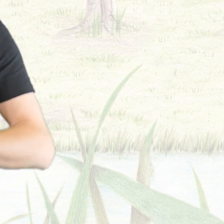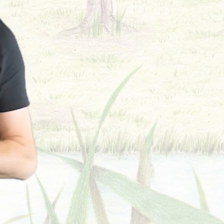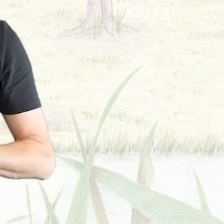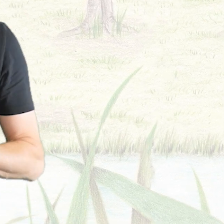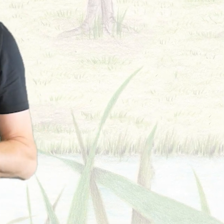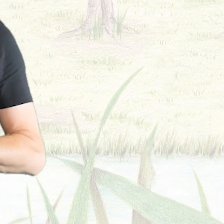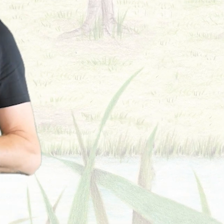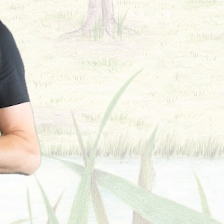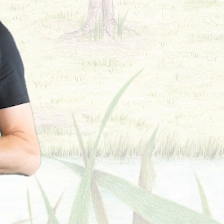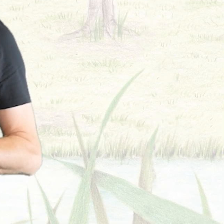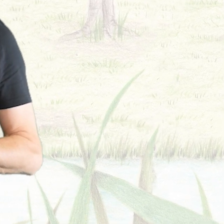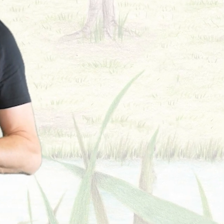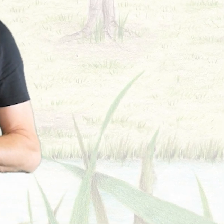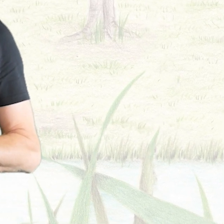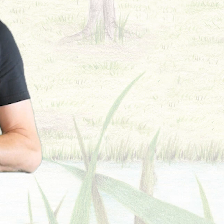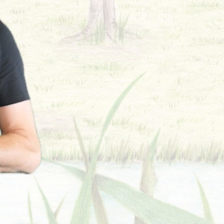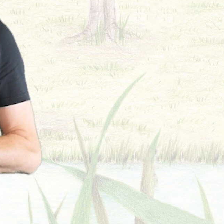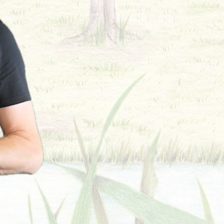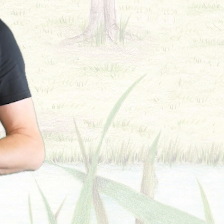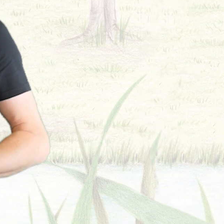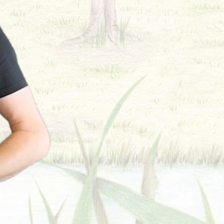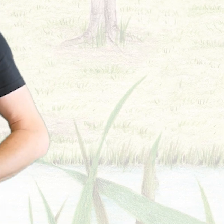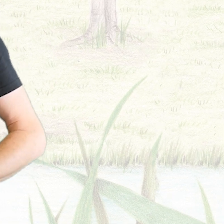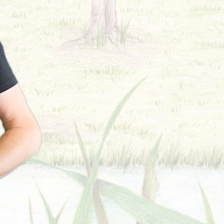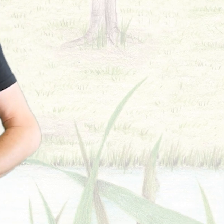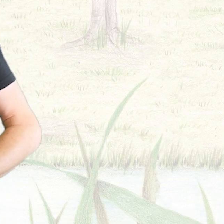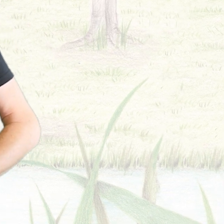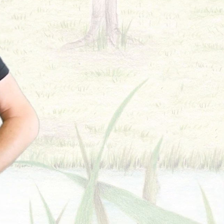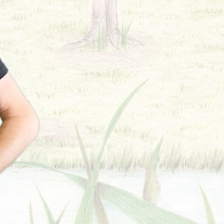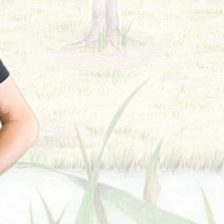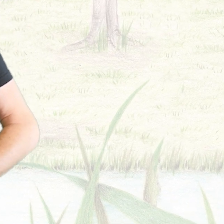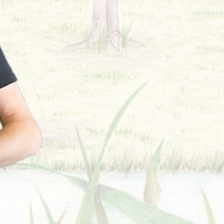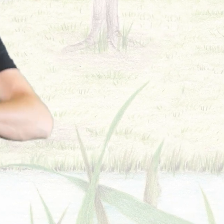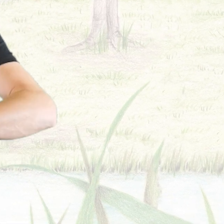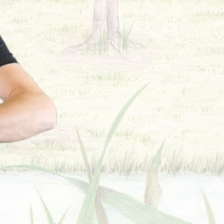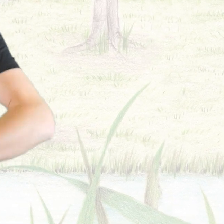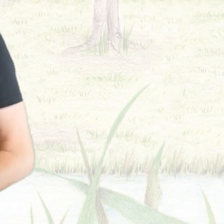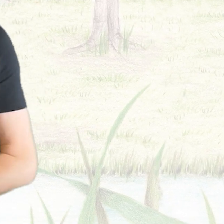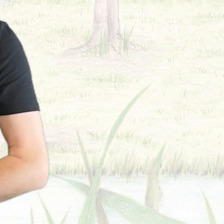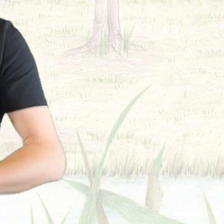See you again next time.